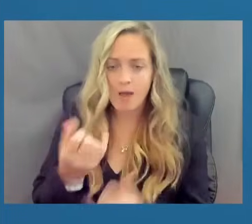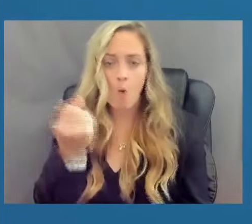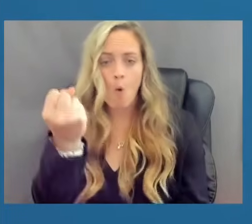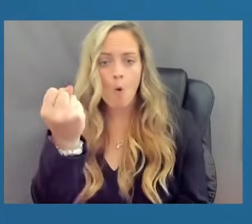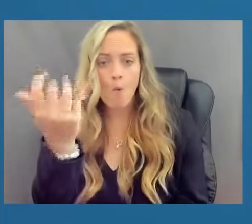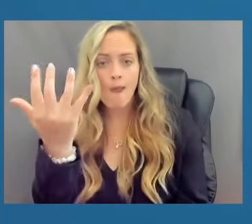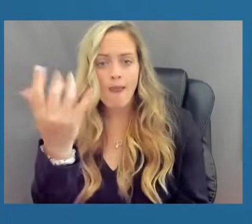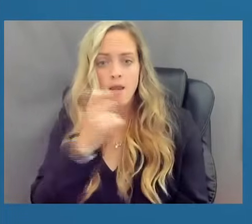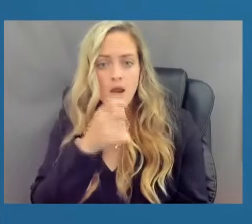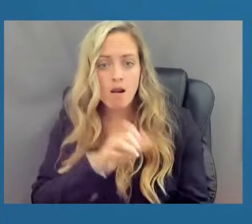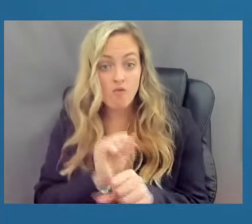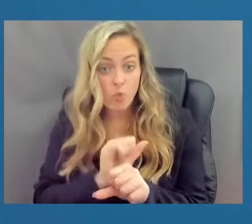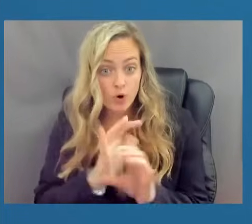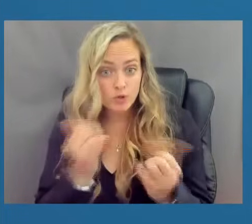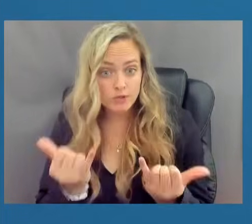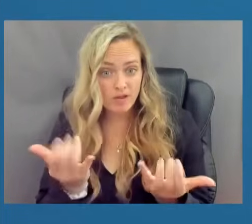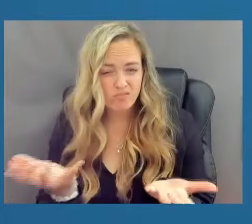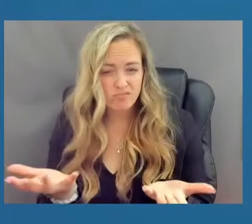enough workers.